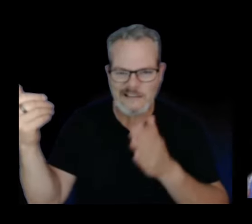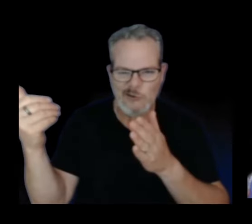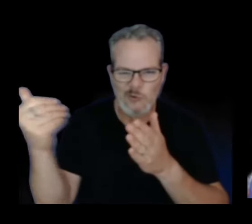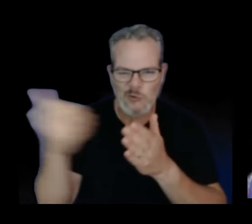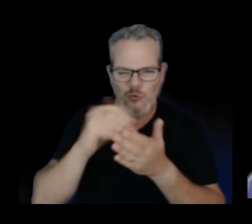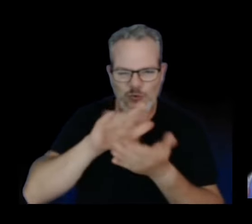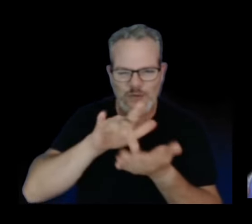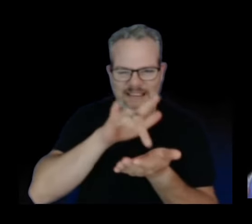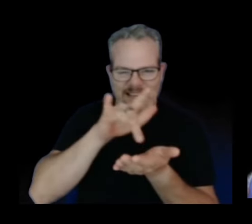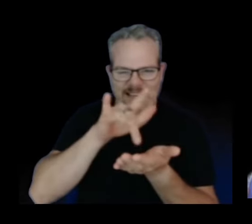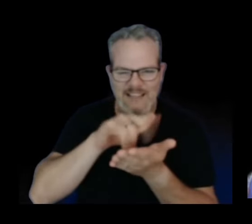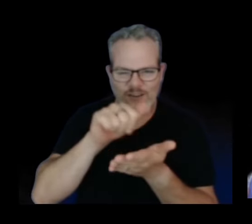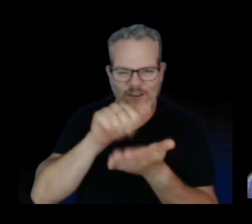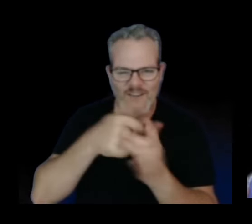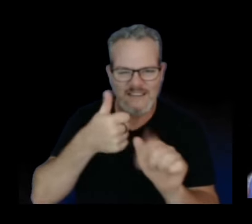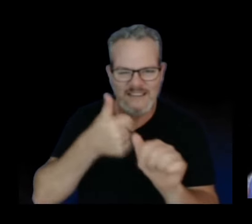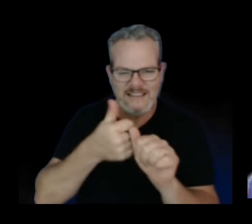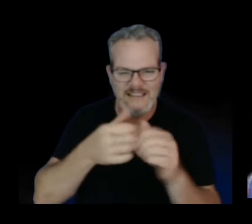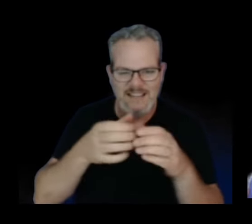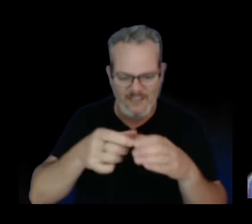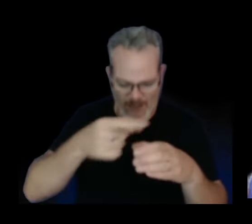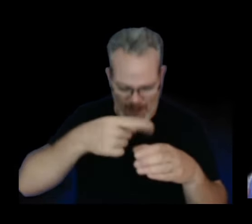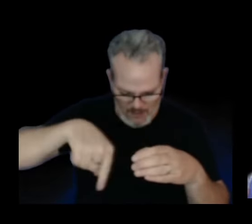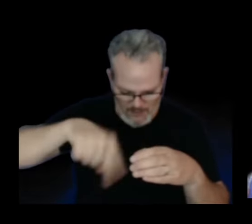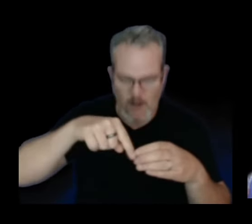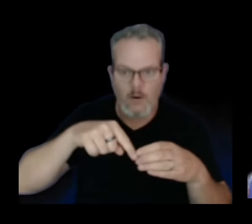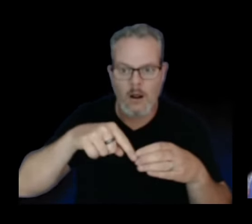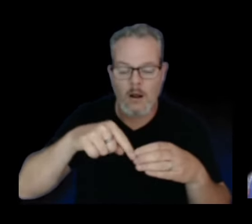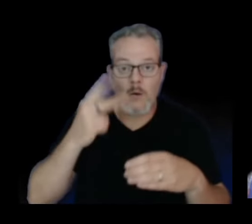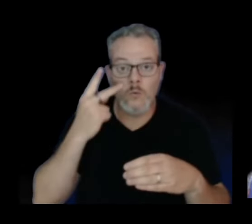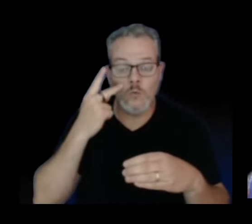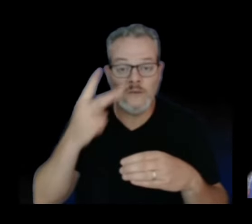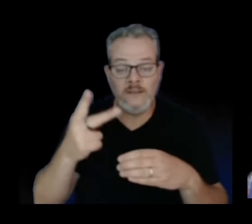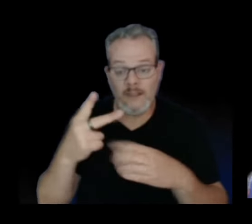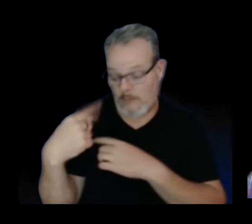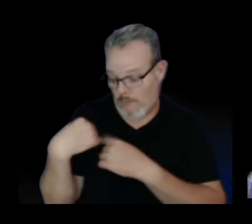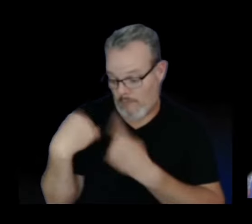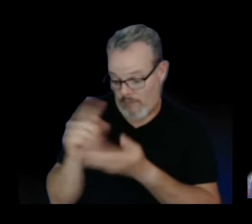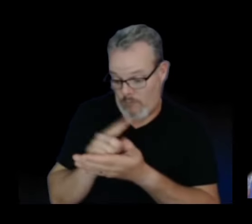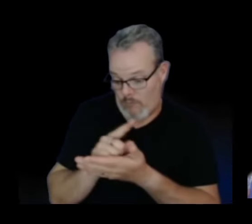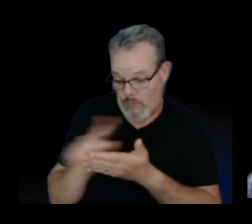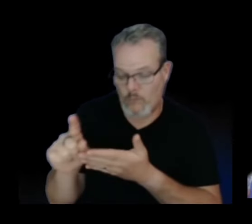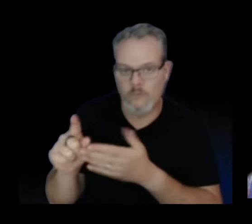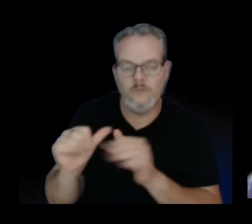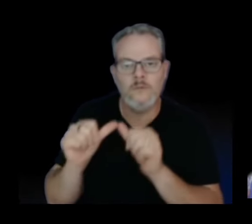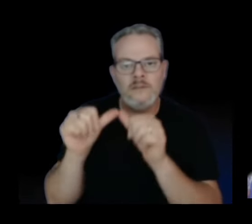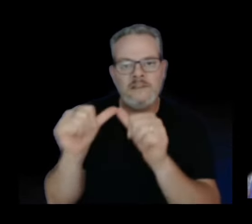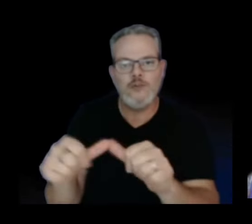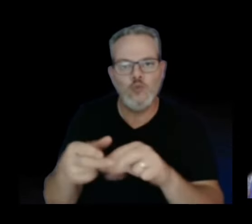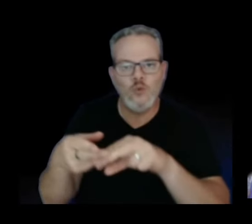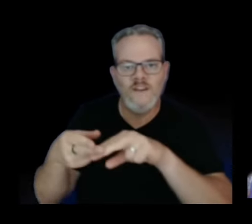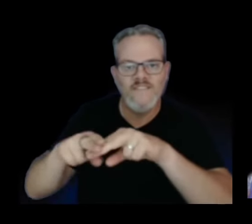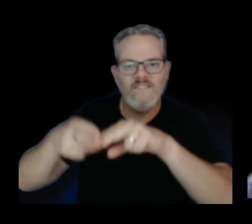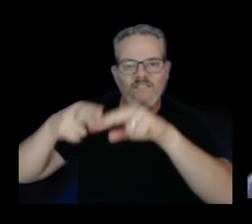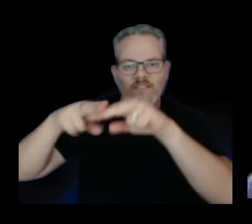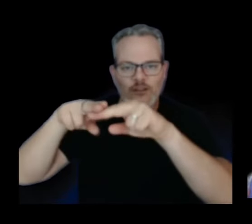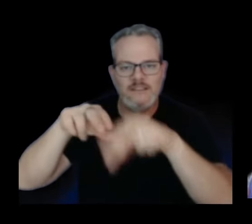deflating. So what we're seeing here over the last week is a continuation of inflation in that South Caldera and Southwest Rift